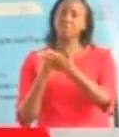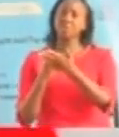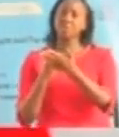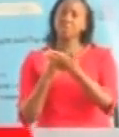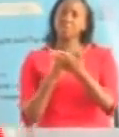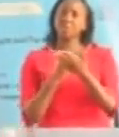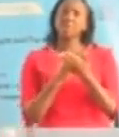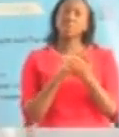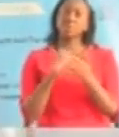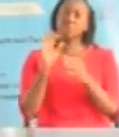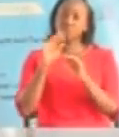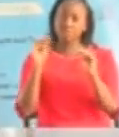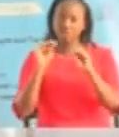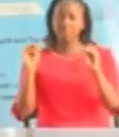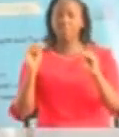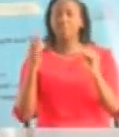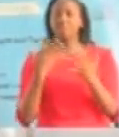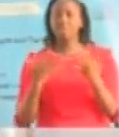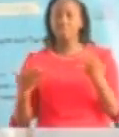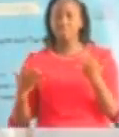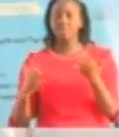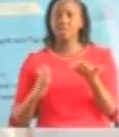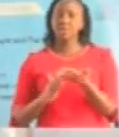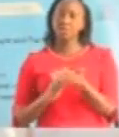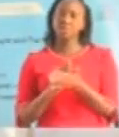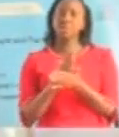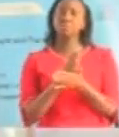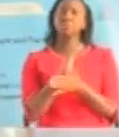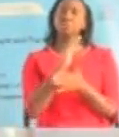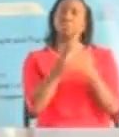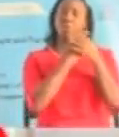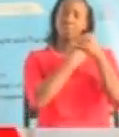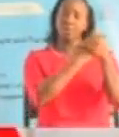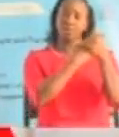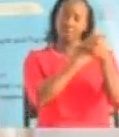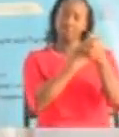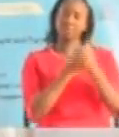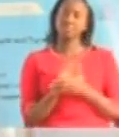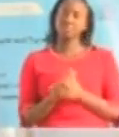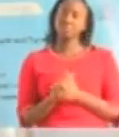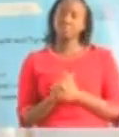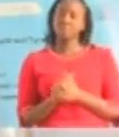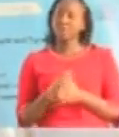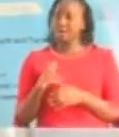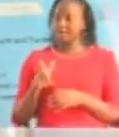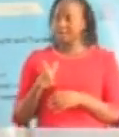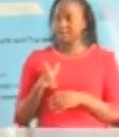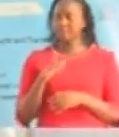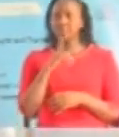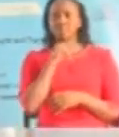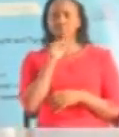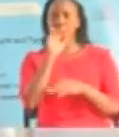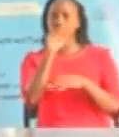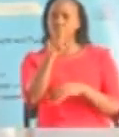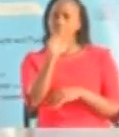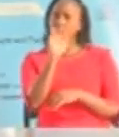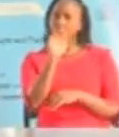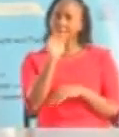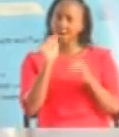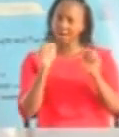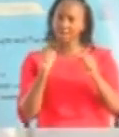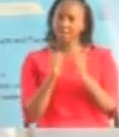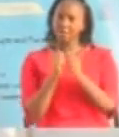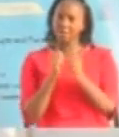and research facilities. Ladies and gentlemen, You agree with me that the university is about